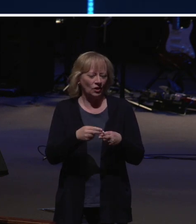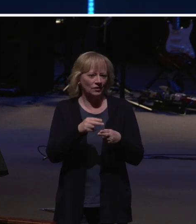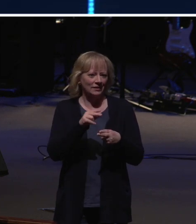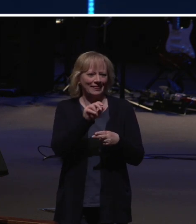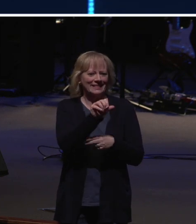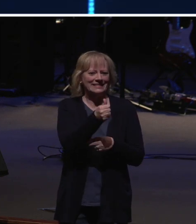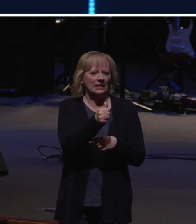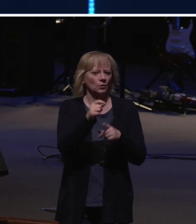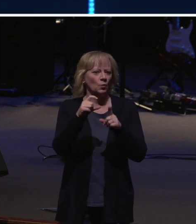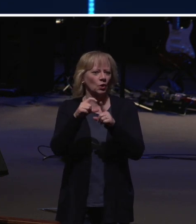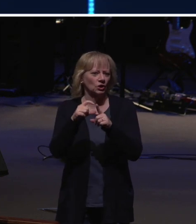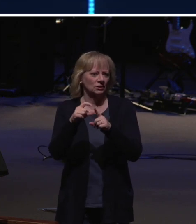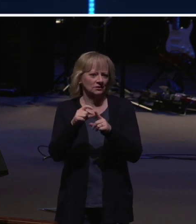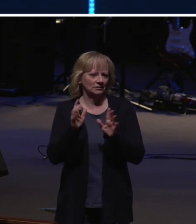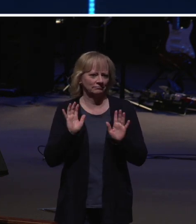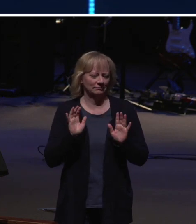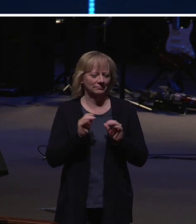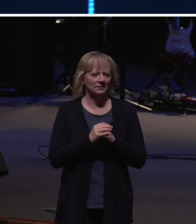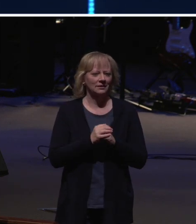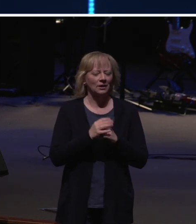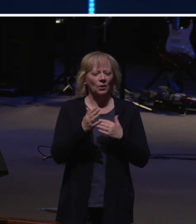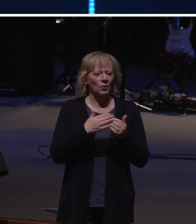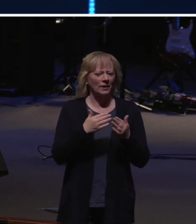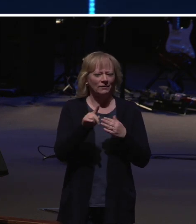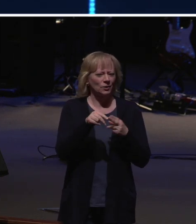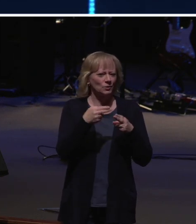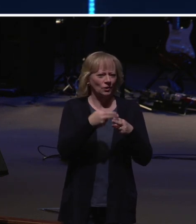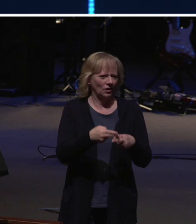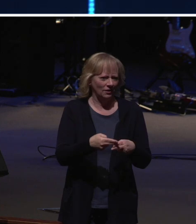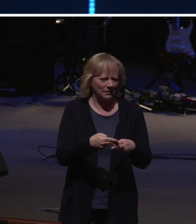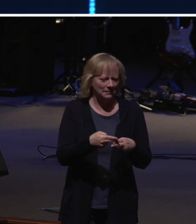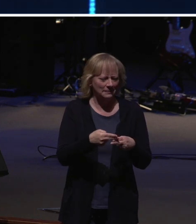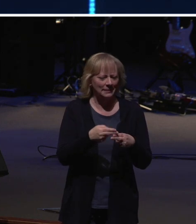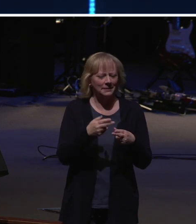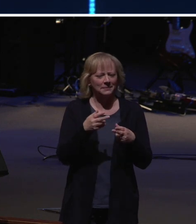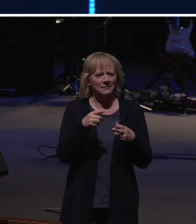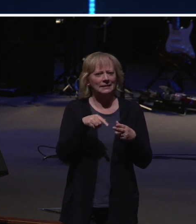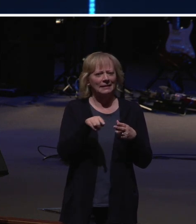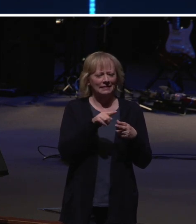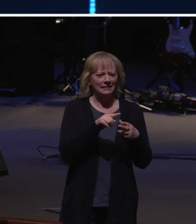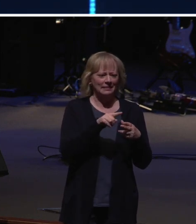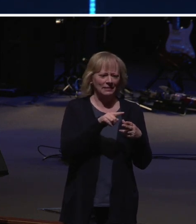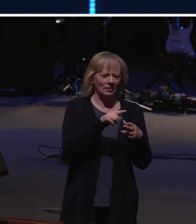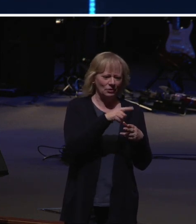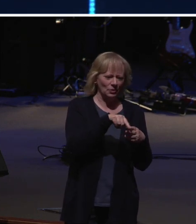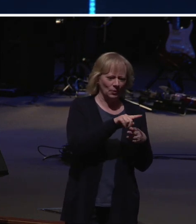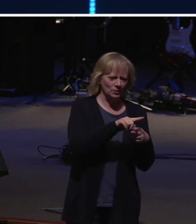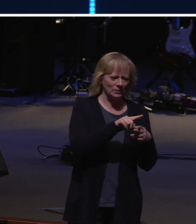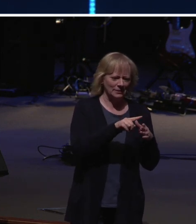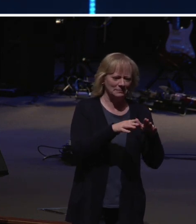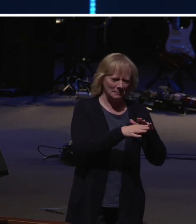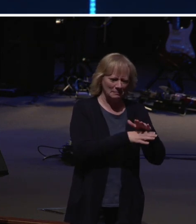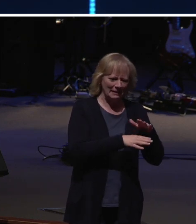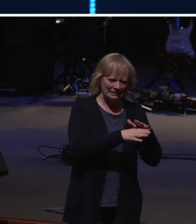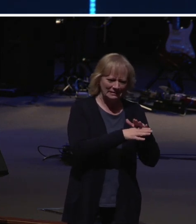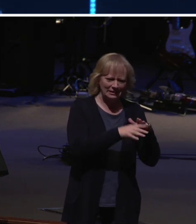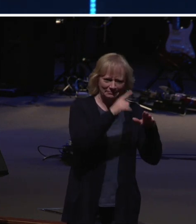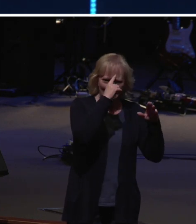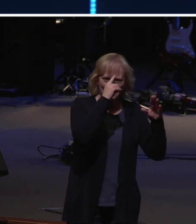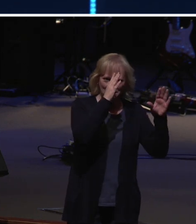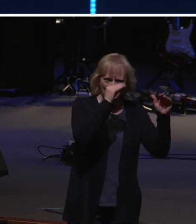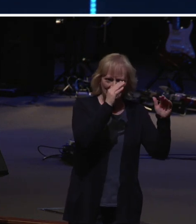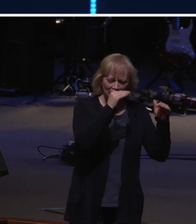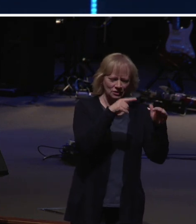10 words. Now, whatever you call them, they were the core expectations. This is